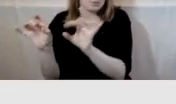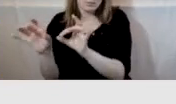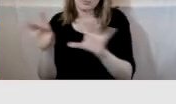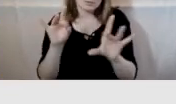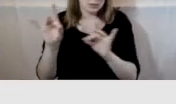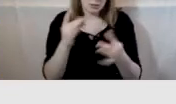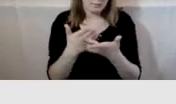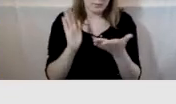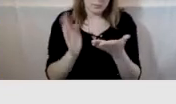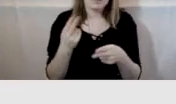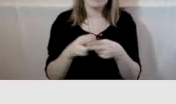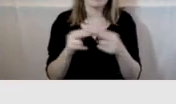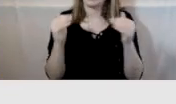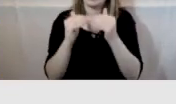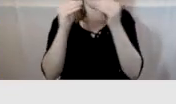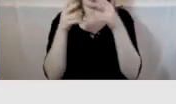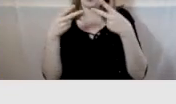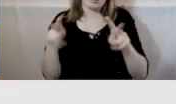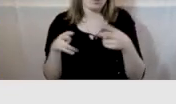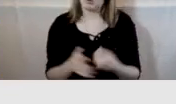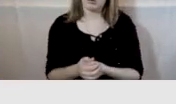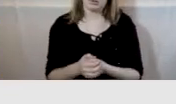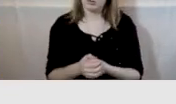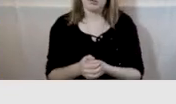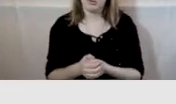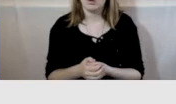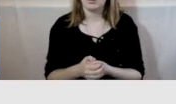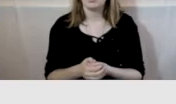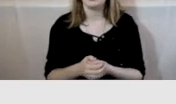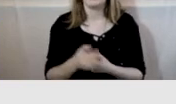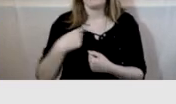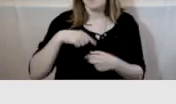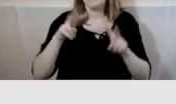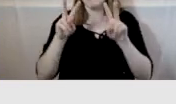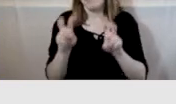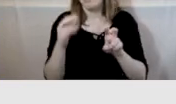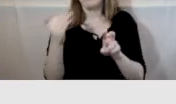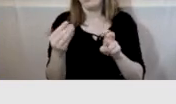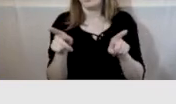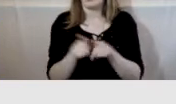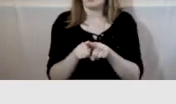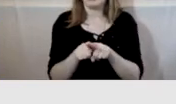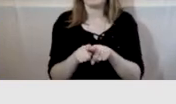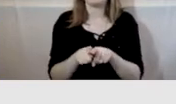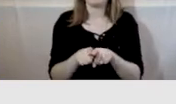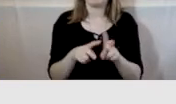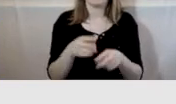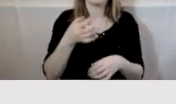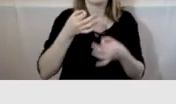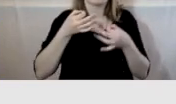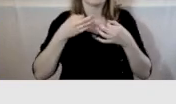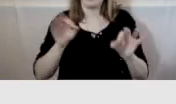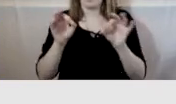any levels. These could be we call them three of choice, 3 subjects,